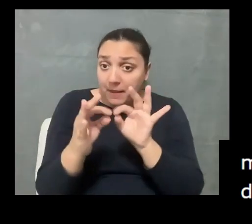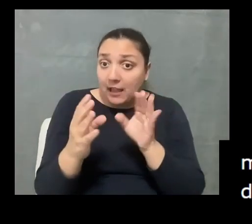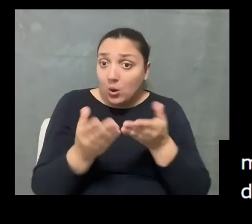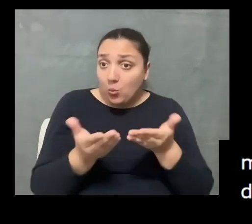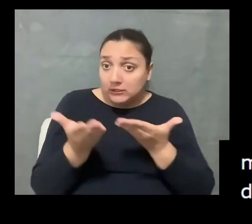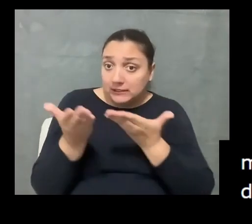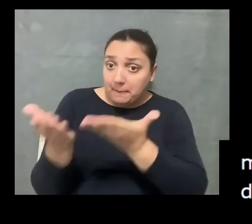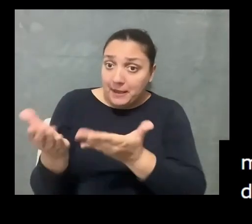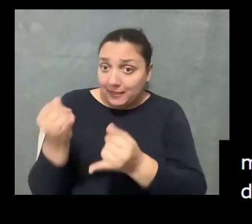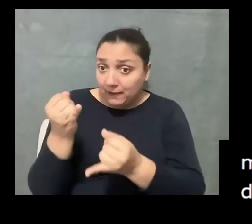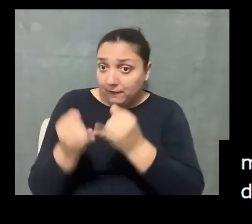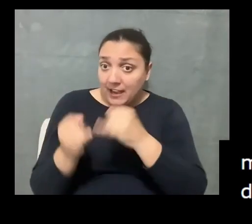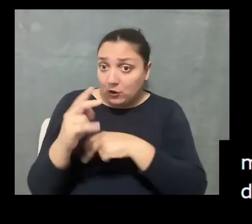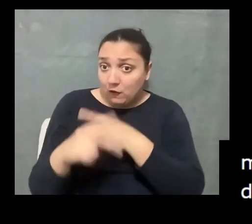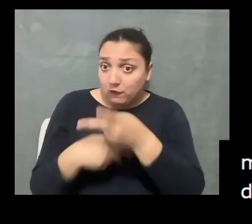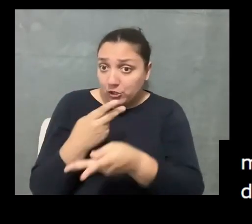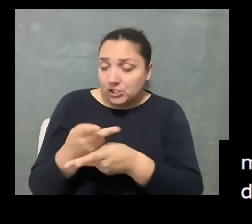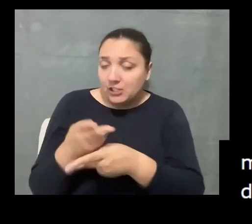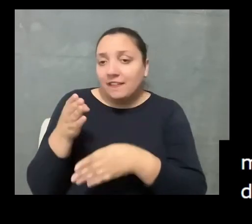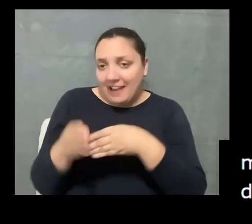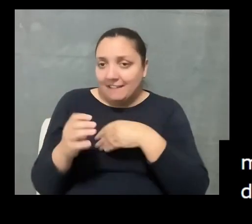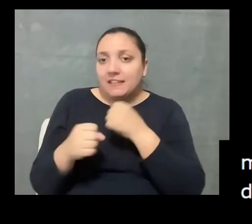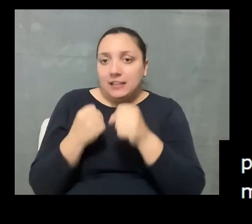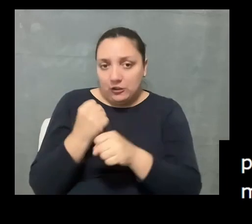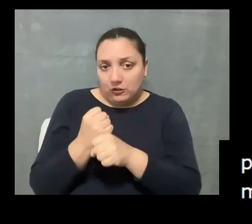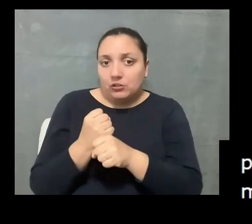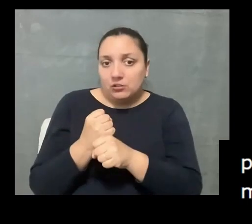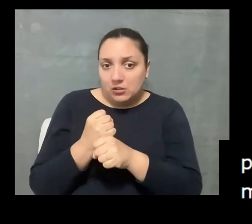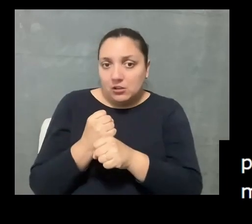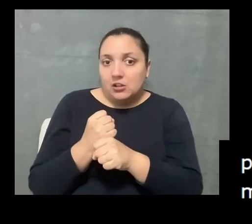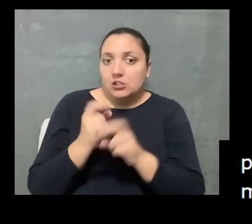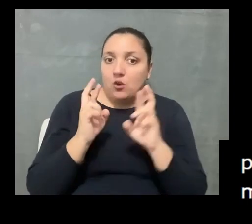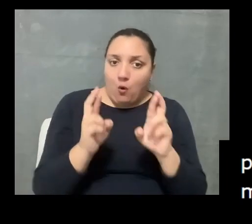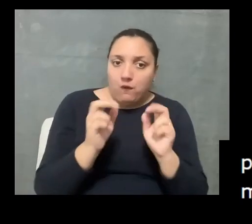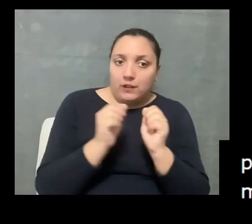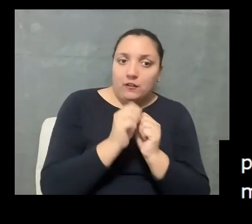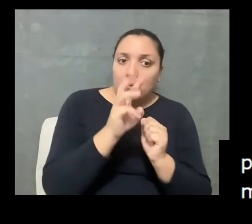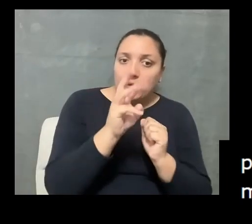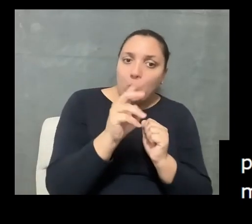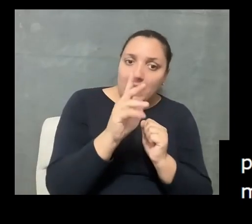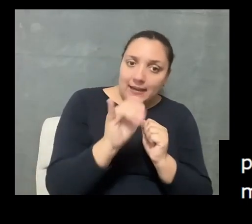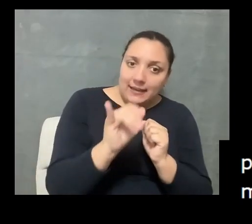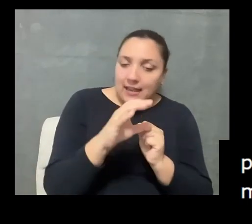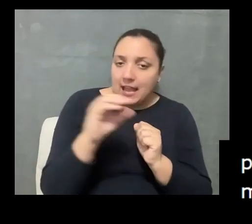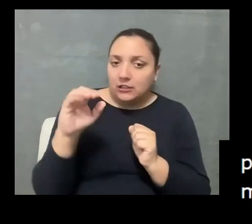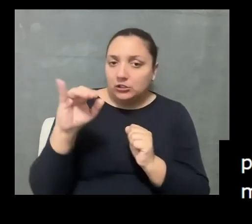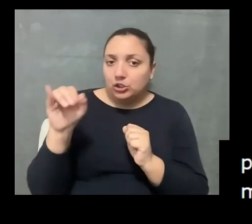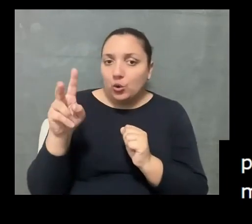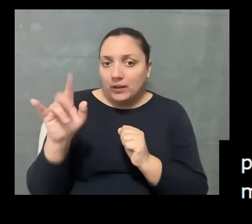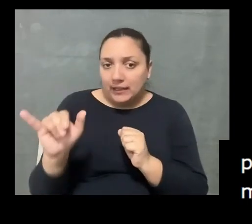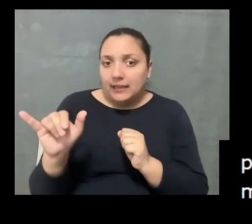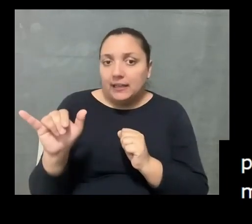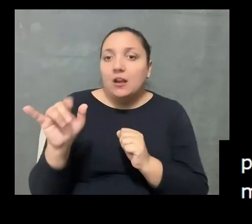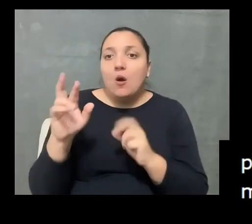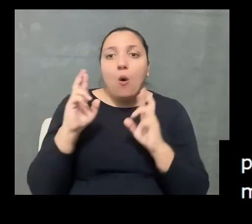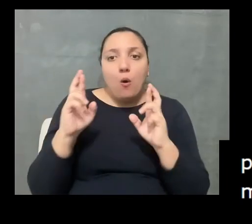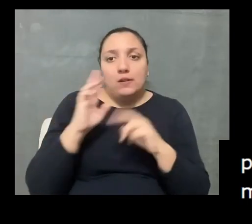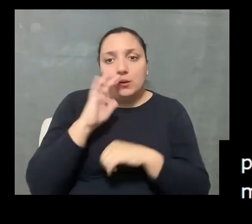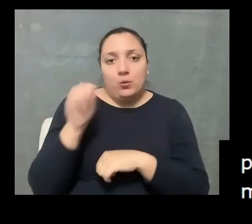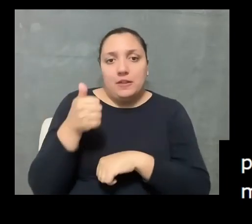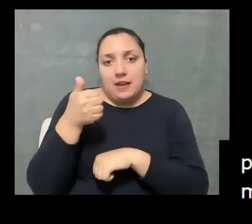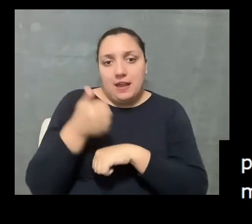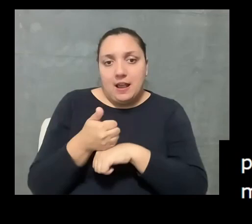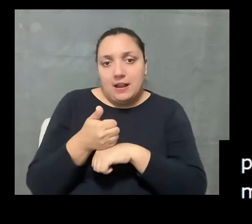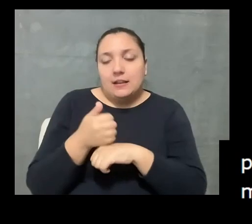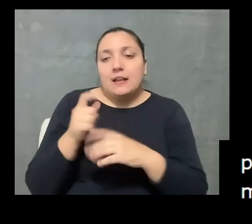final version, at the end of the year. And hopefully, with Wendy and Jodia's blessing, we will sail into implementation at the beginning of